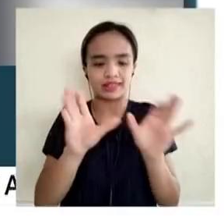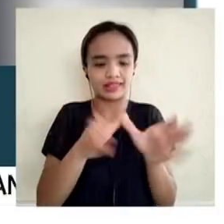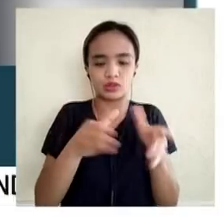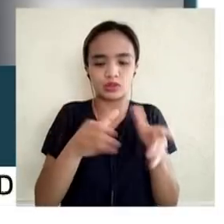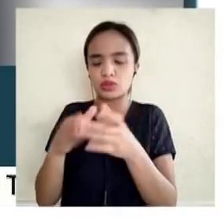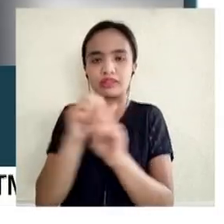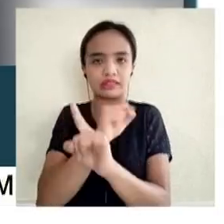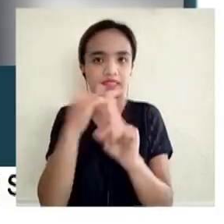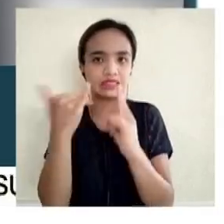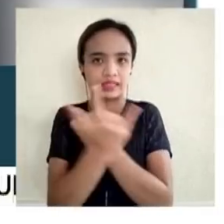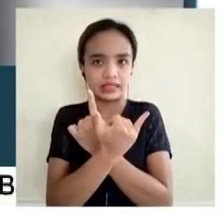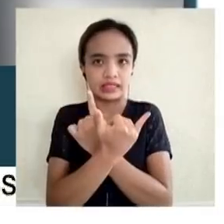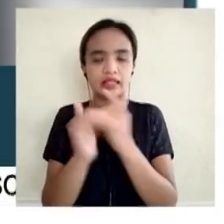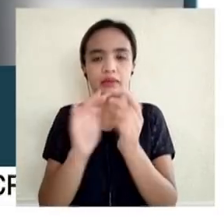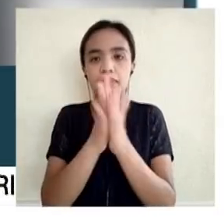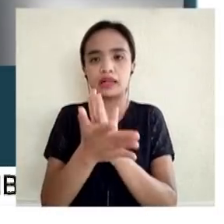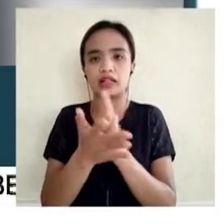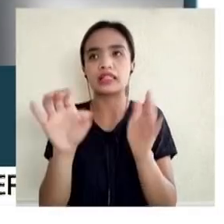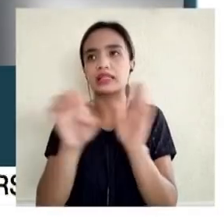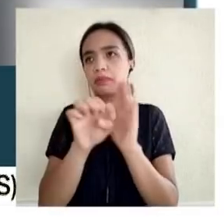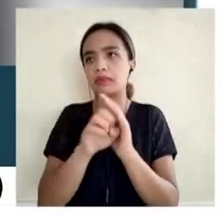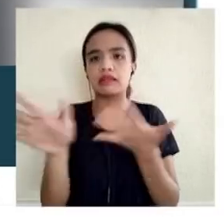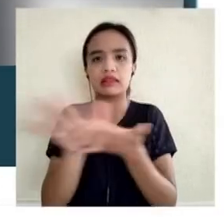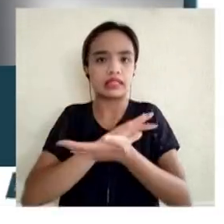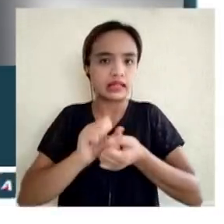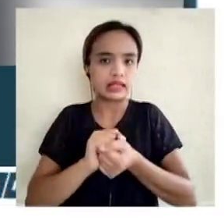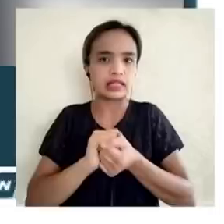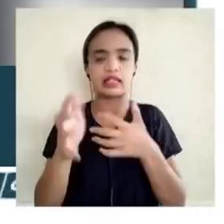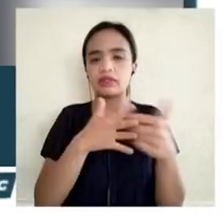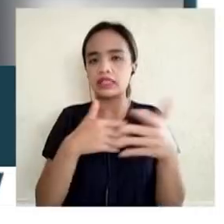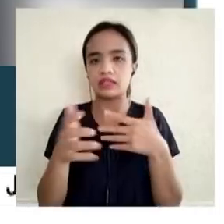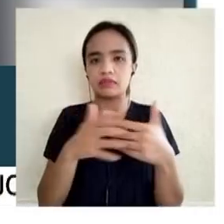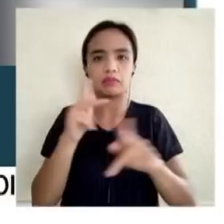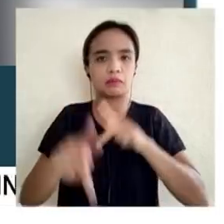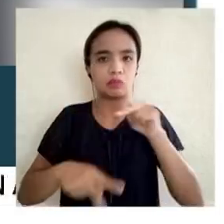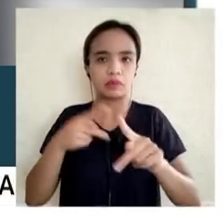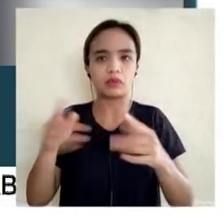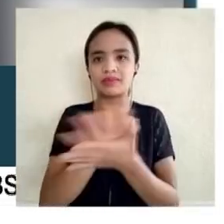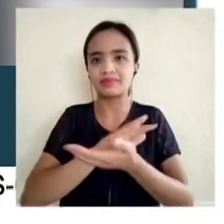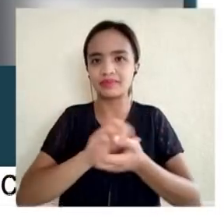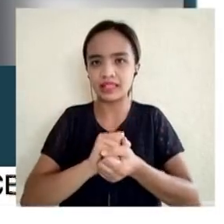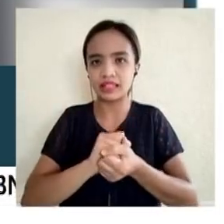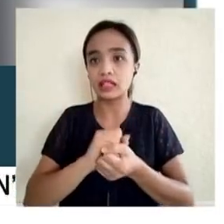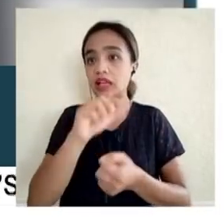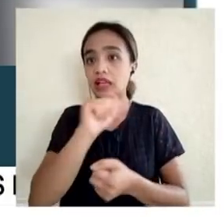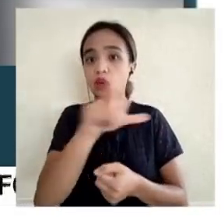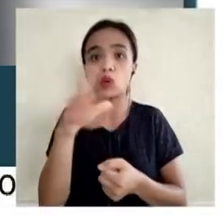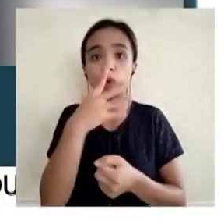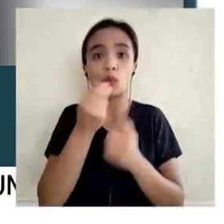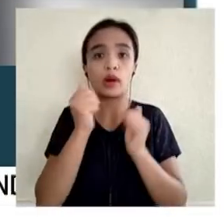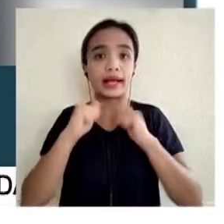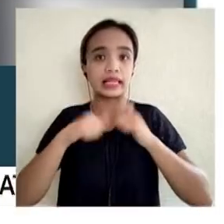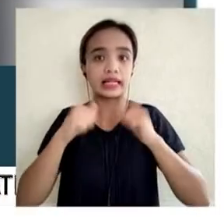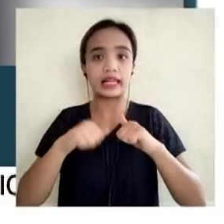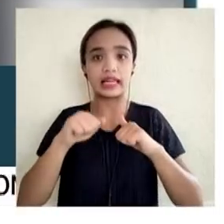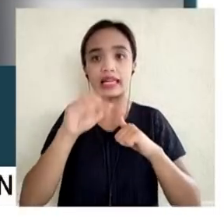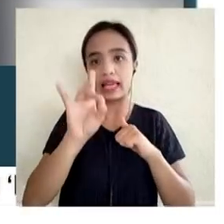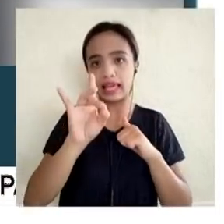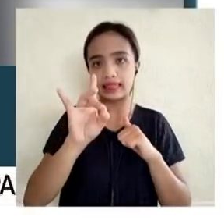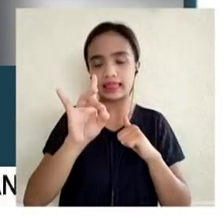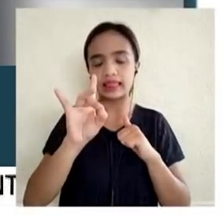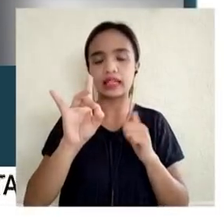vulnerable to natural calamities, even man-made calamities, and those who agree with the 8-point legislative agenda